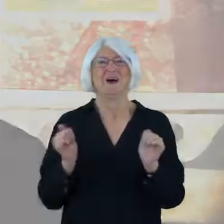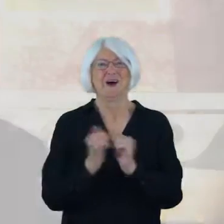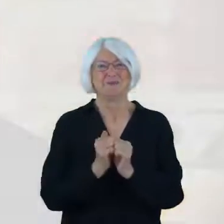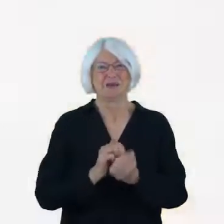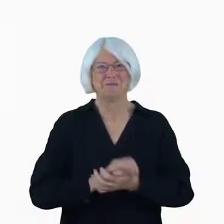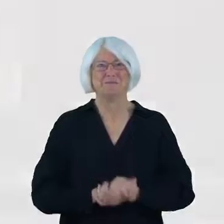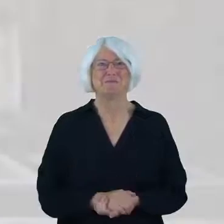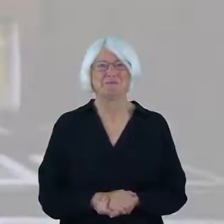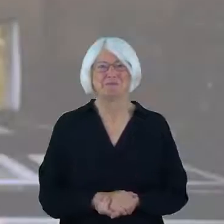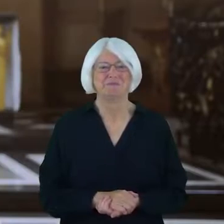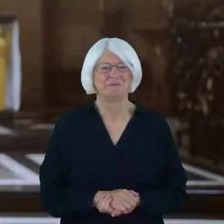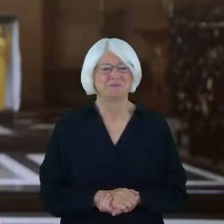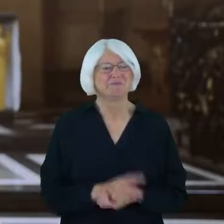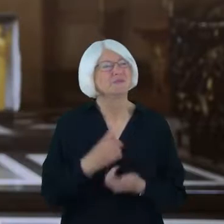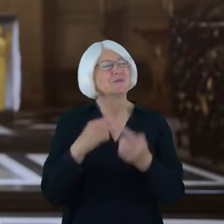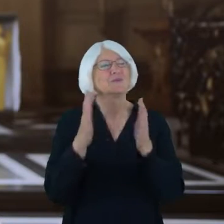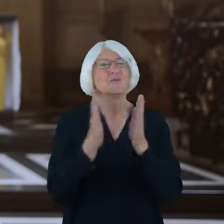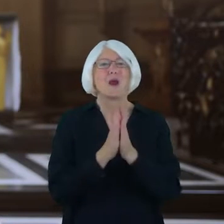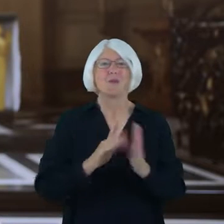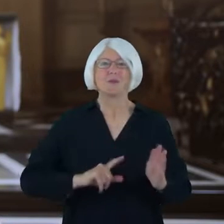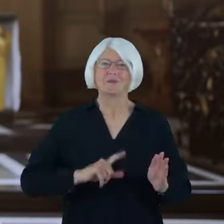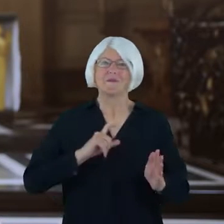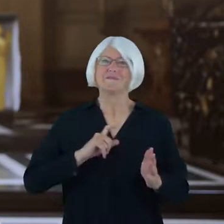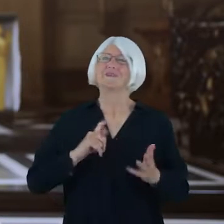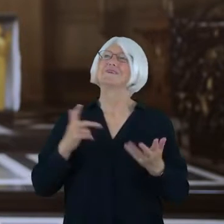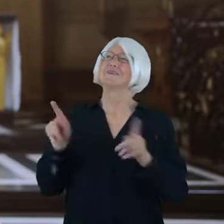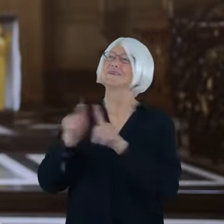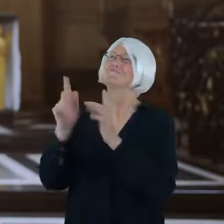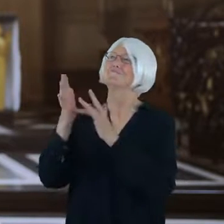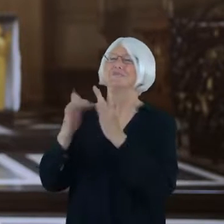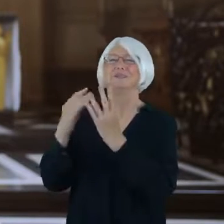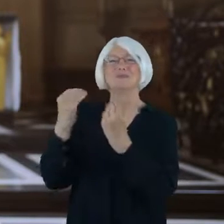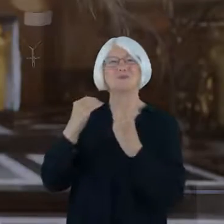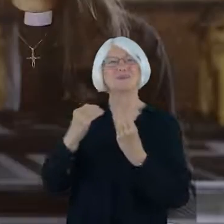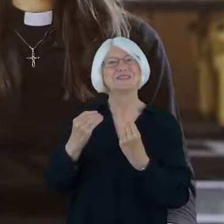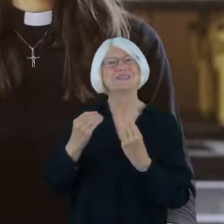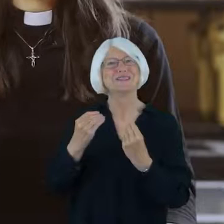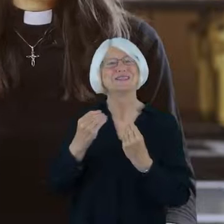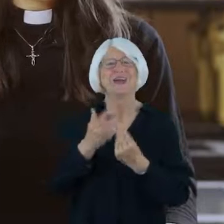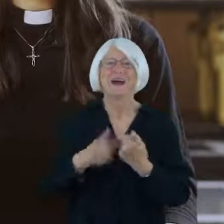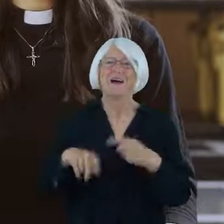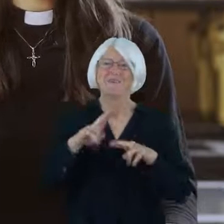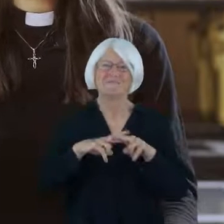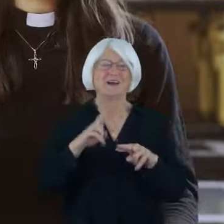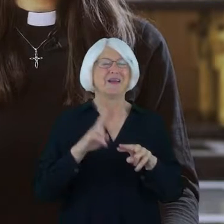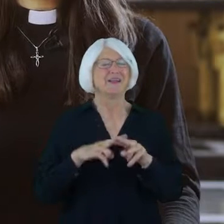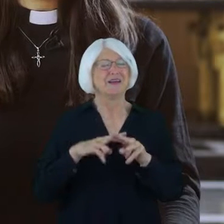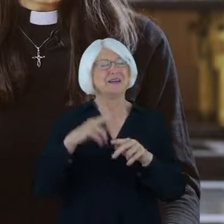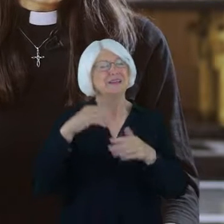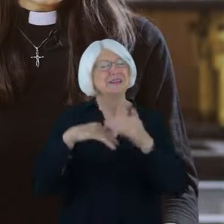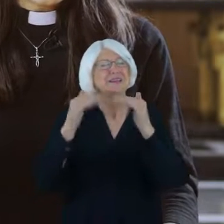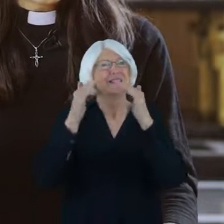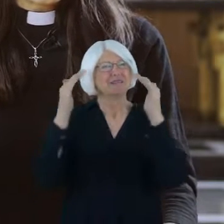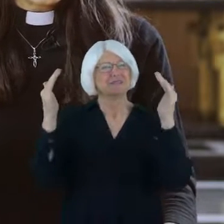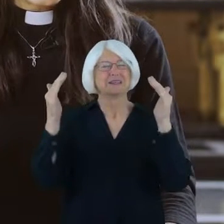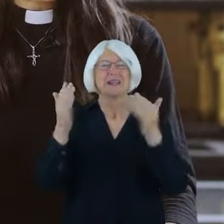Amen. Let us pray with confidence as our Saviour has taught us. Our Father, who